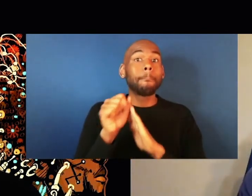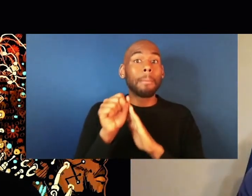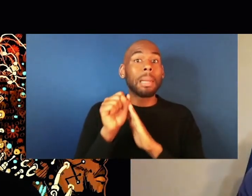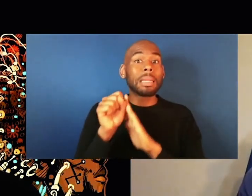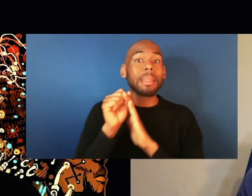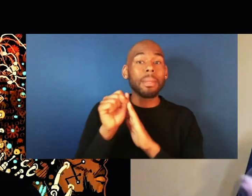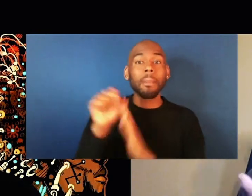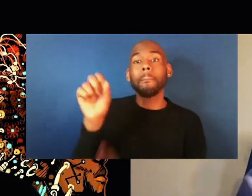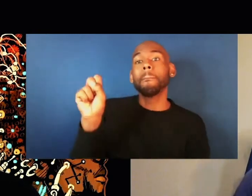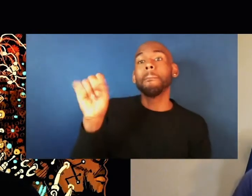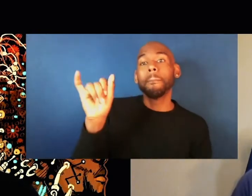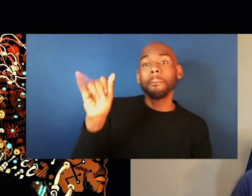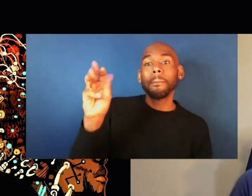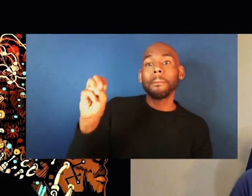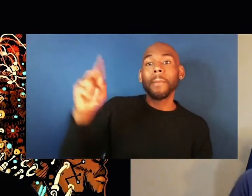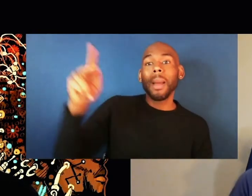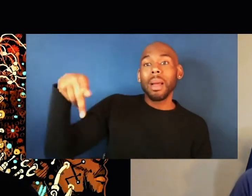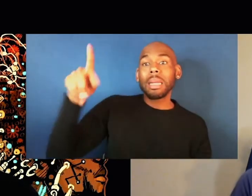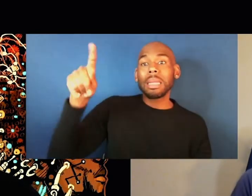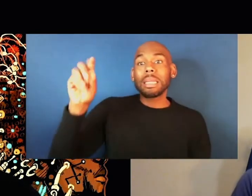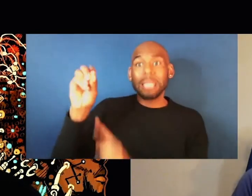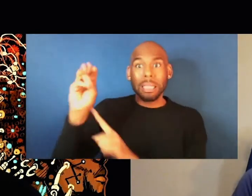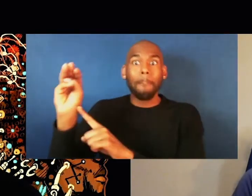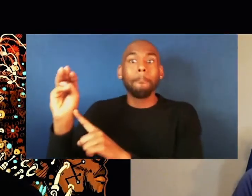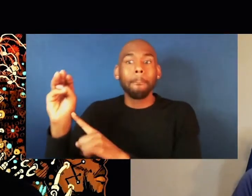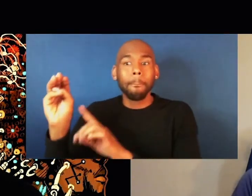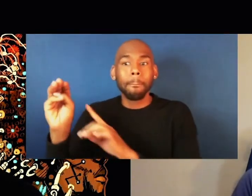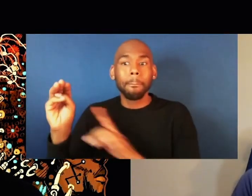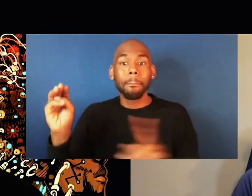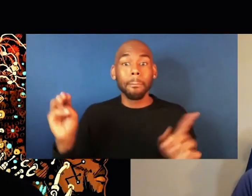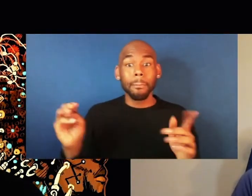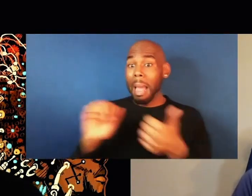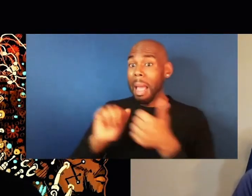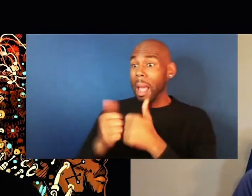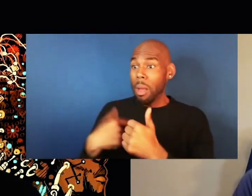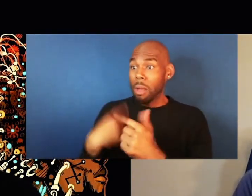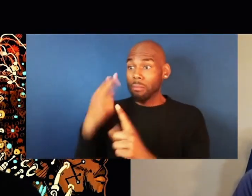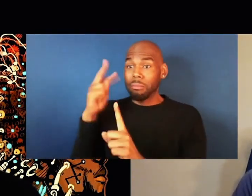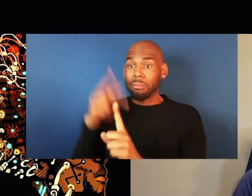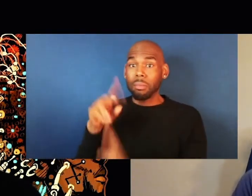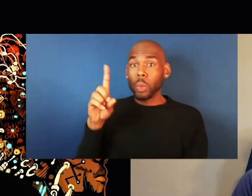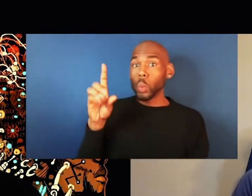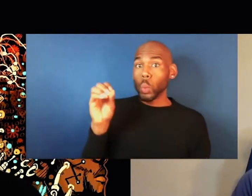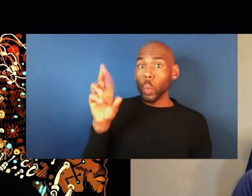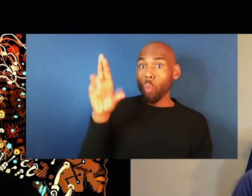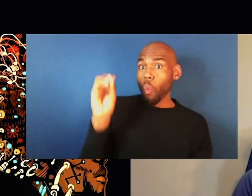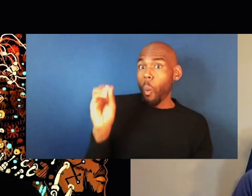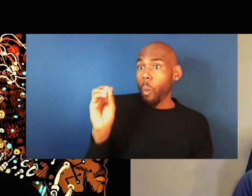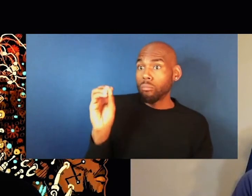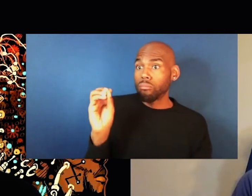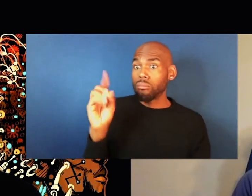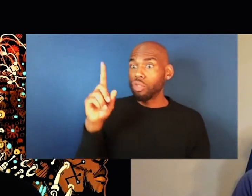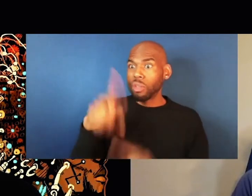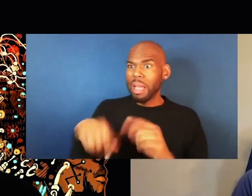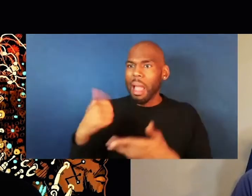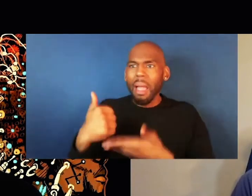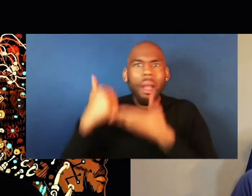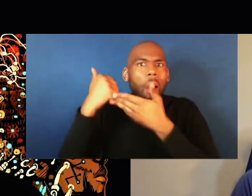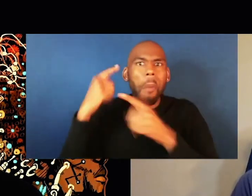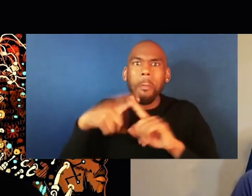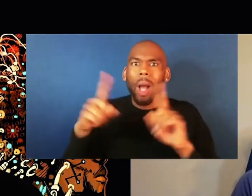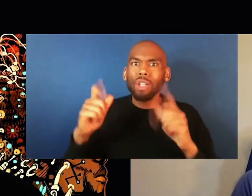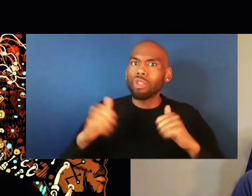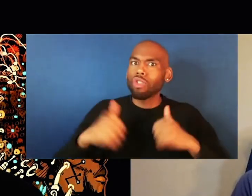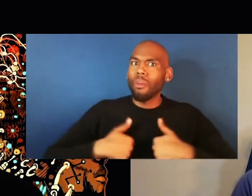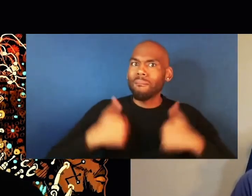symptom. A symptom. Yeah. Interesting. Yeah, because the way I look at Doro can't help